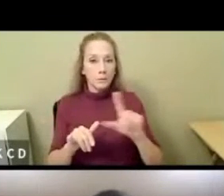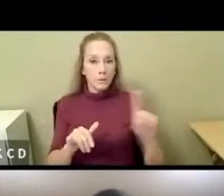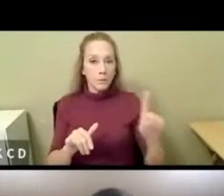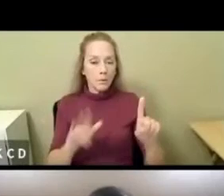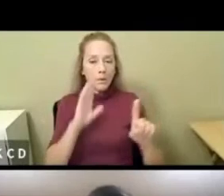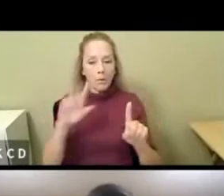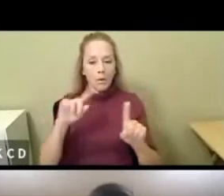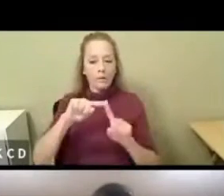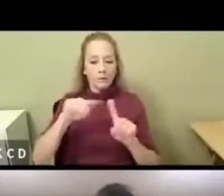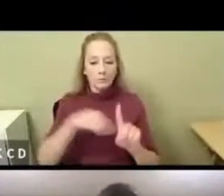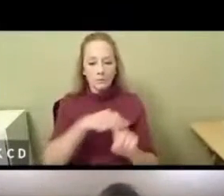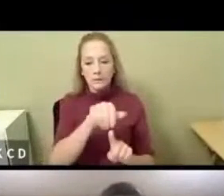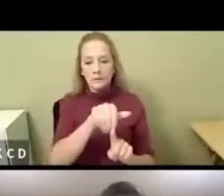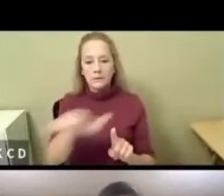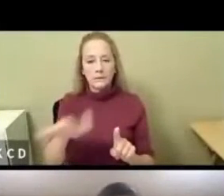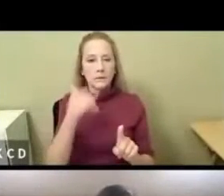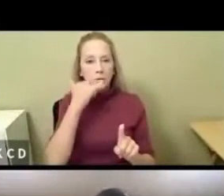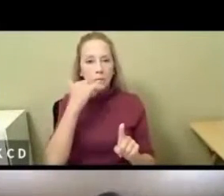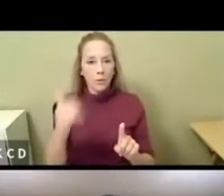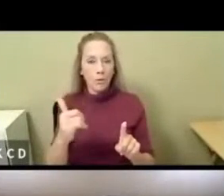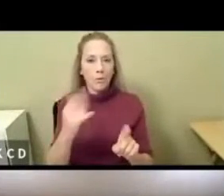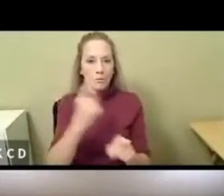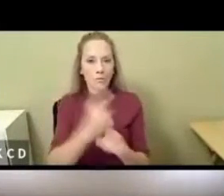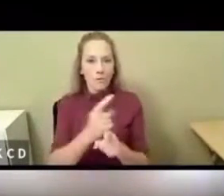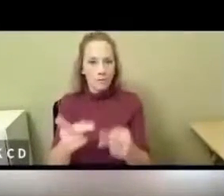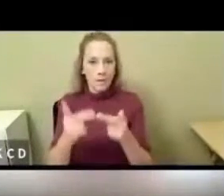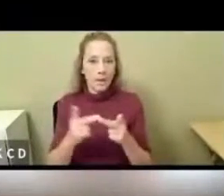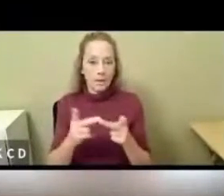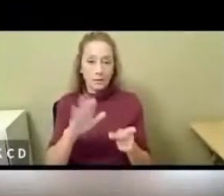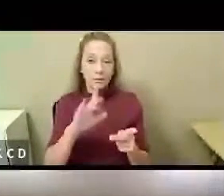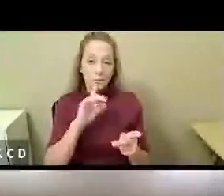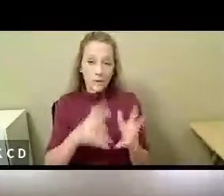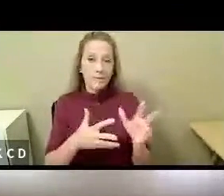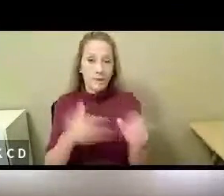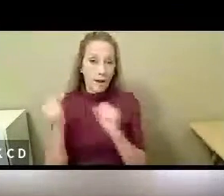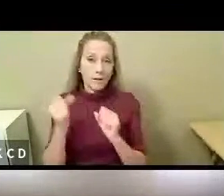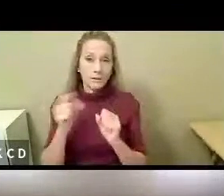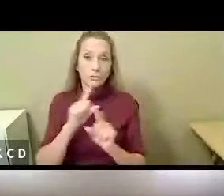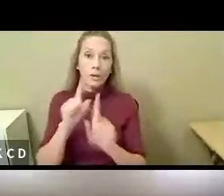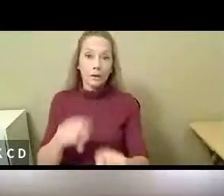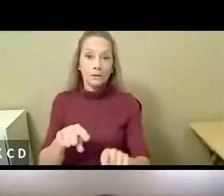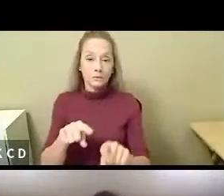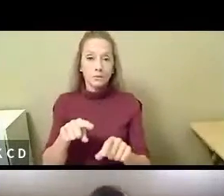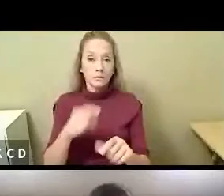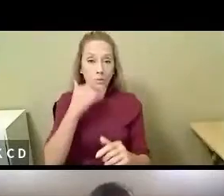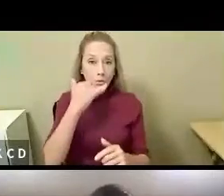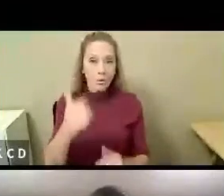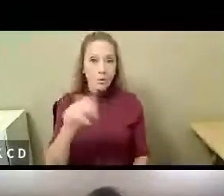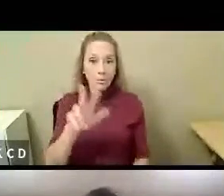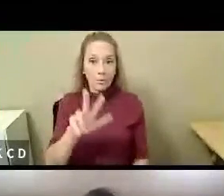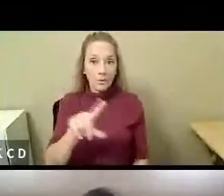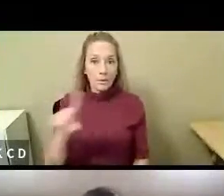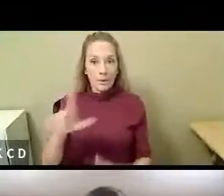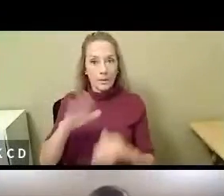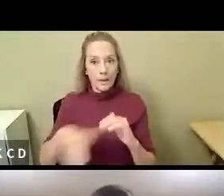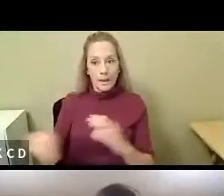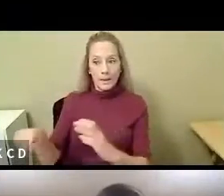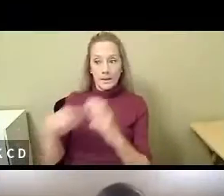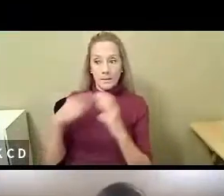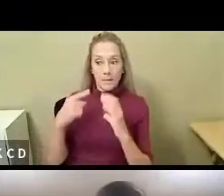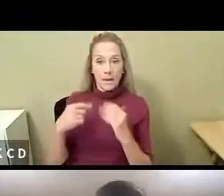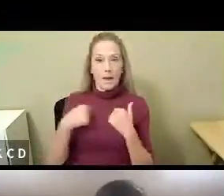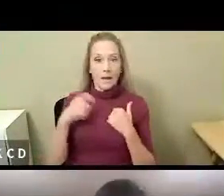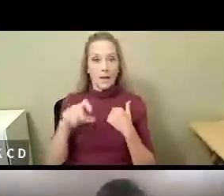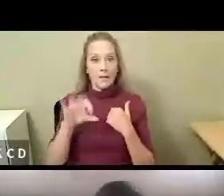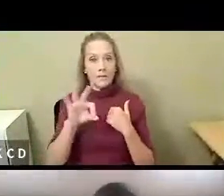up. And actually, you'll probably get faster action by calling 311 than emailing us, because I have to forward it to one of my staff members